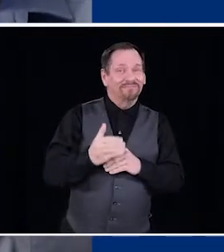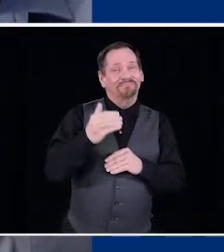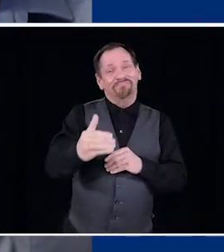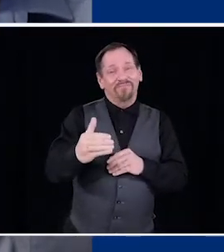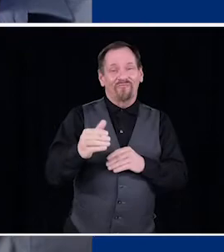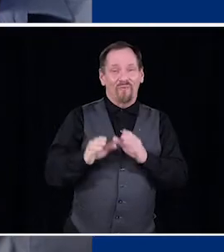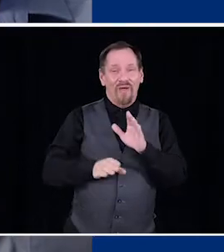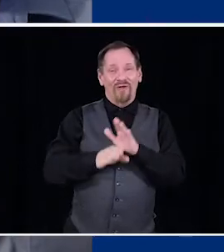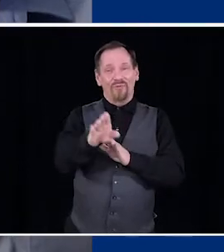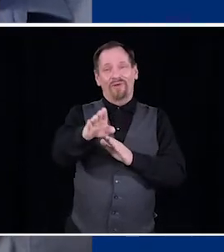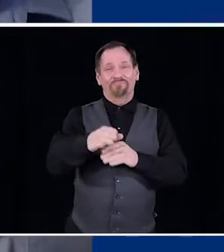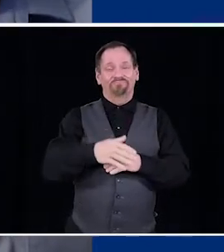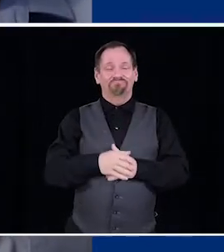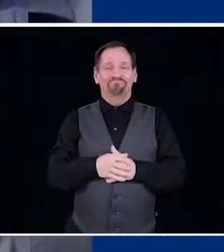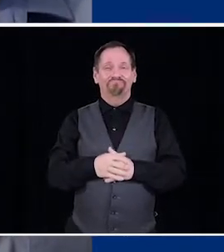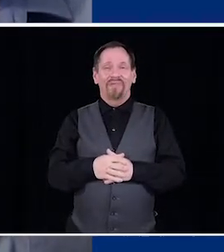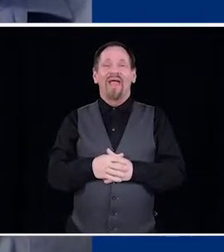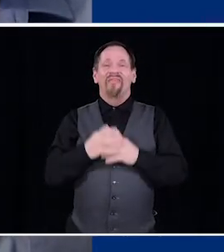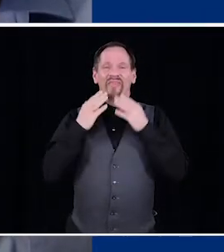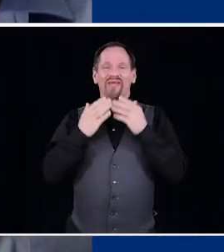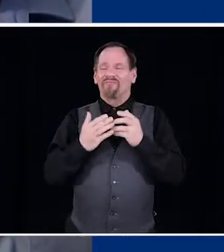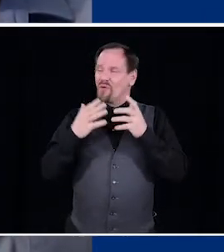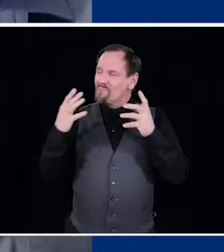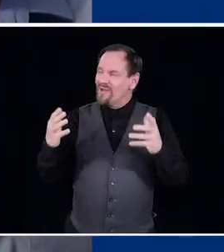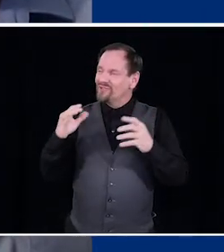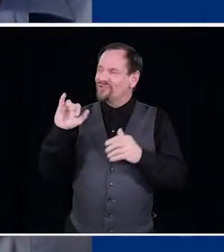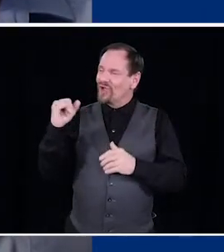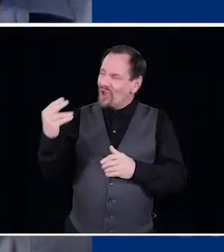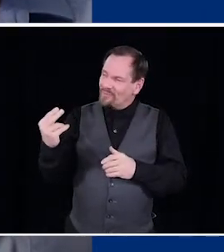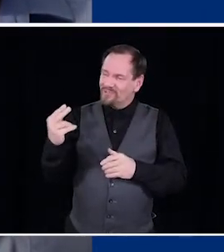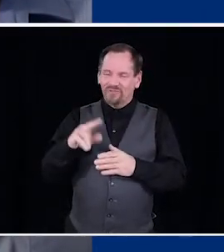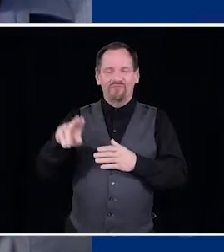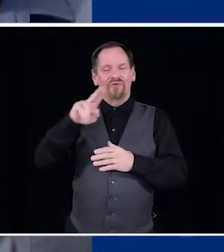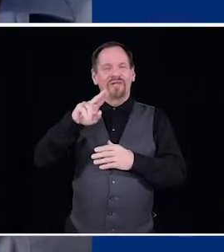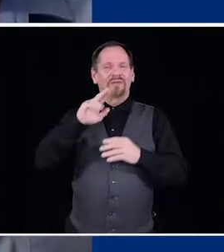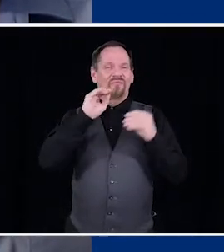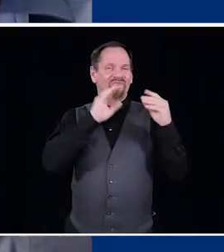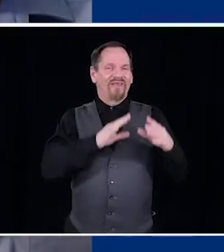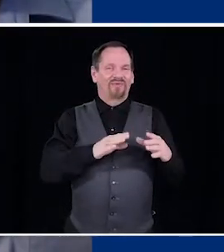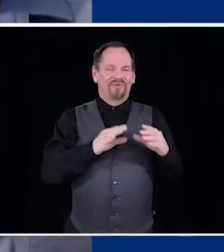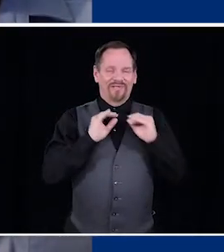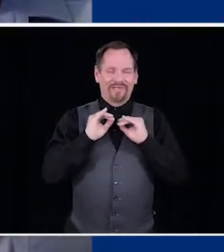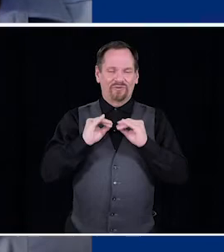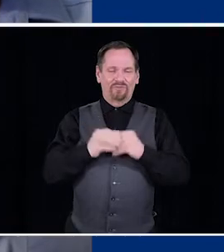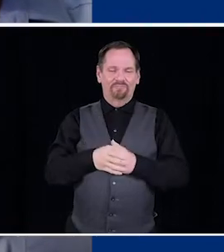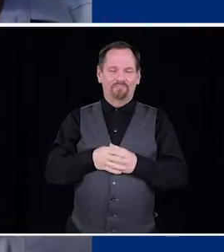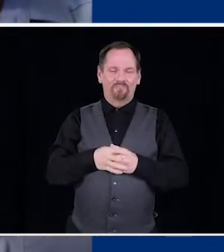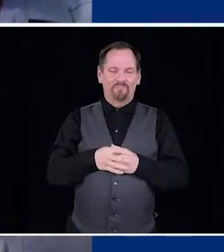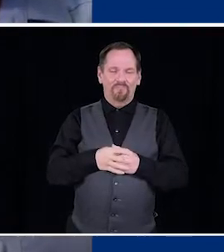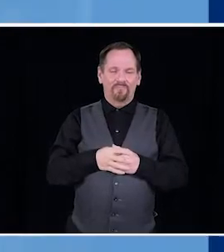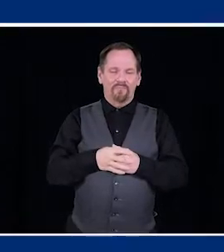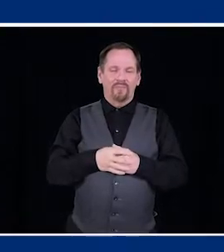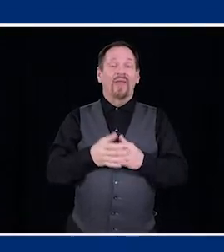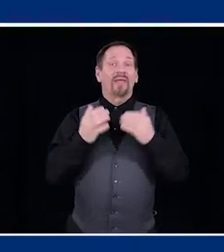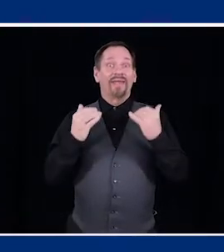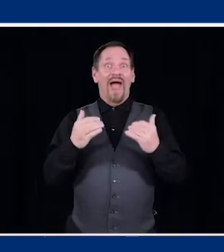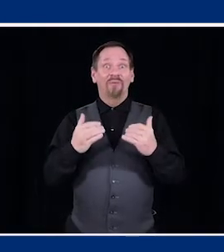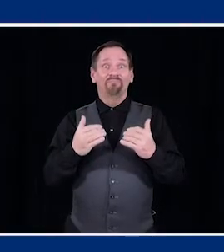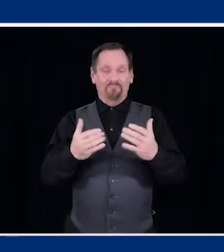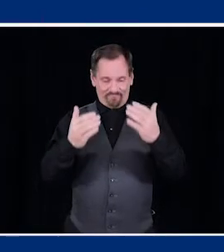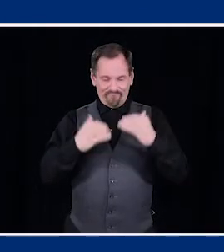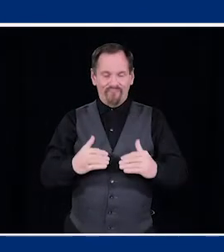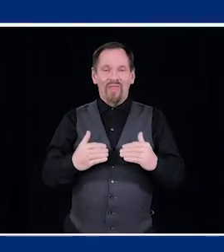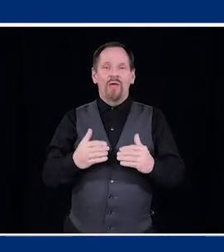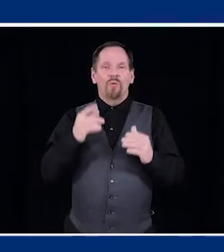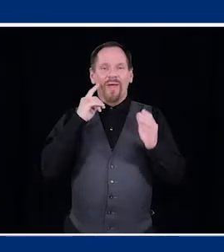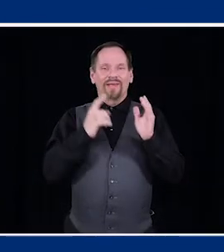phase of my career. So thank you very much, Johns Hopkins University and all the professors and instructors. Now we